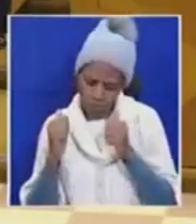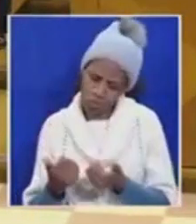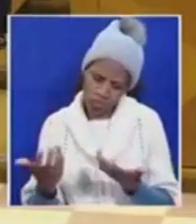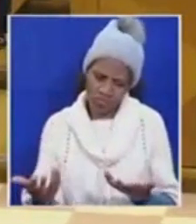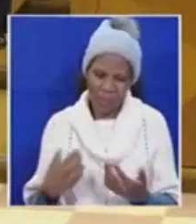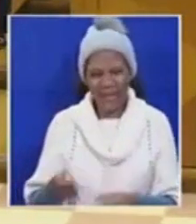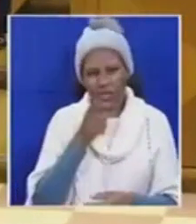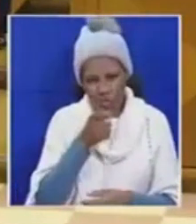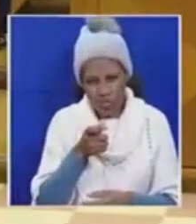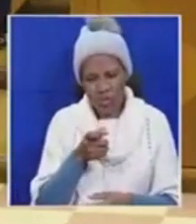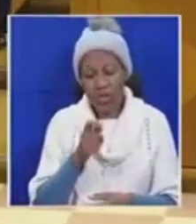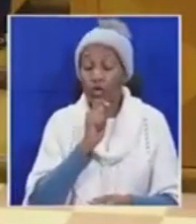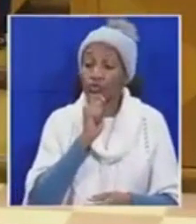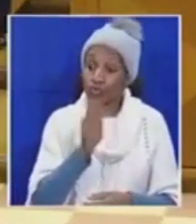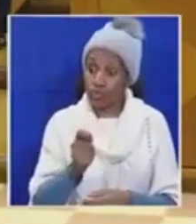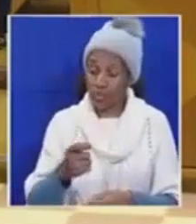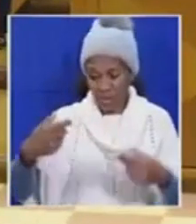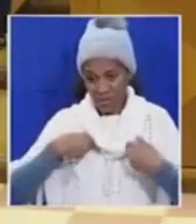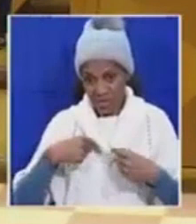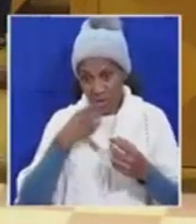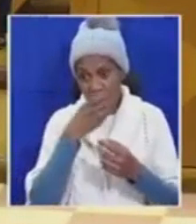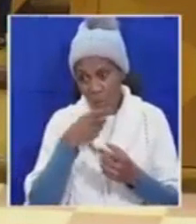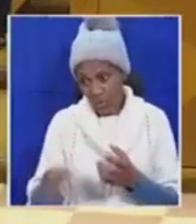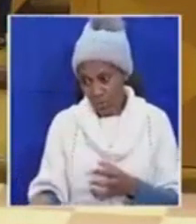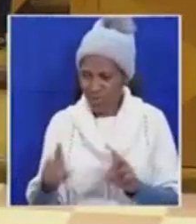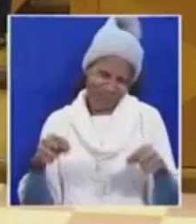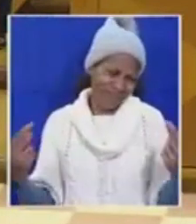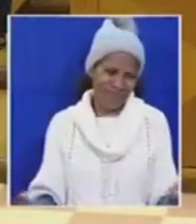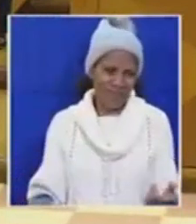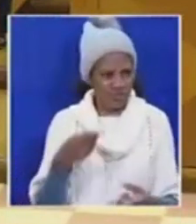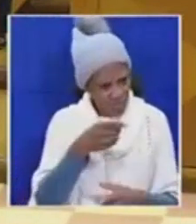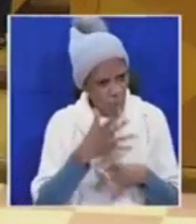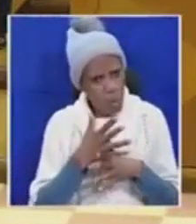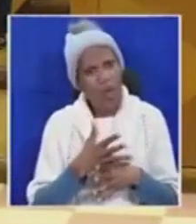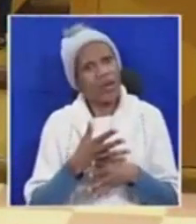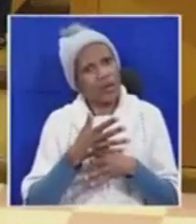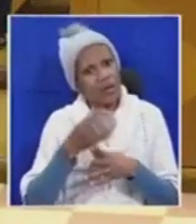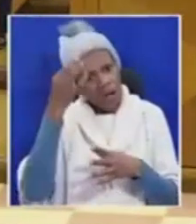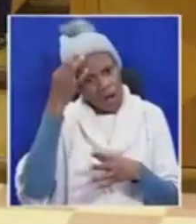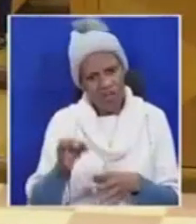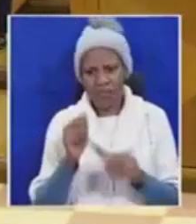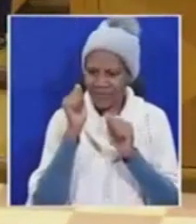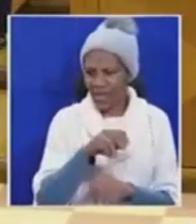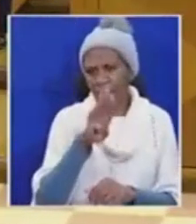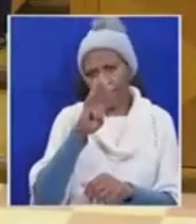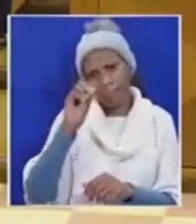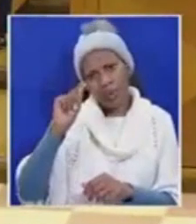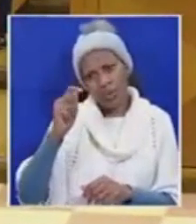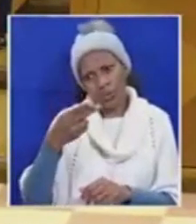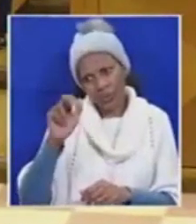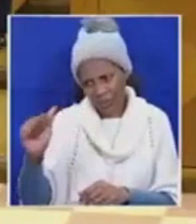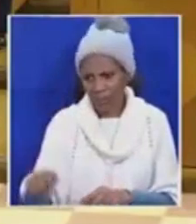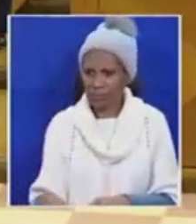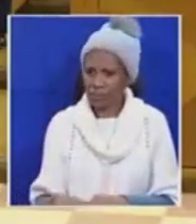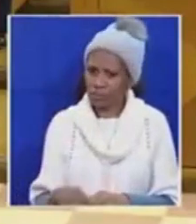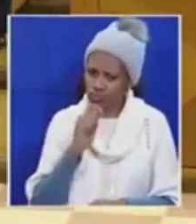the truth that this man served P.W. Botha in his cabinet. It is the truth. Honourable, if you can't say that in Parliament, then I don't know where else you can